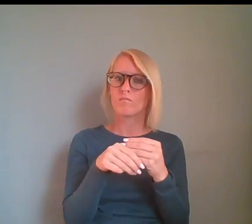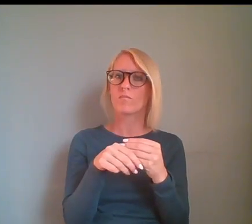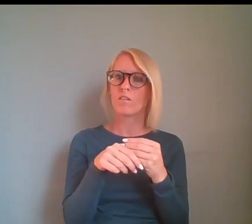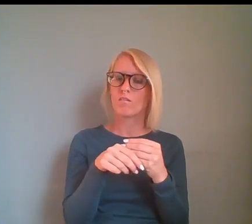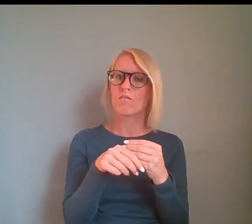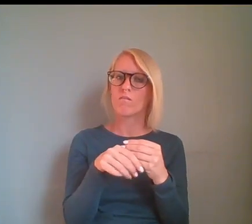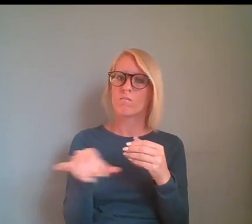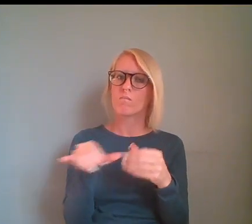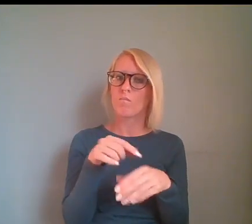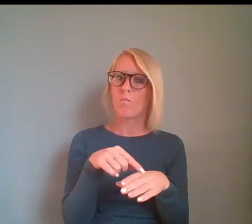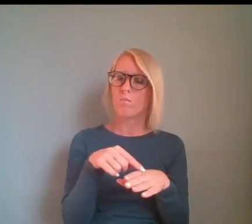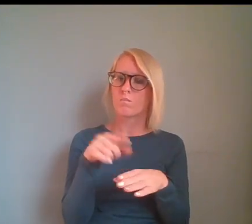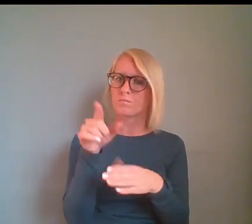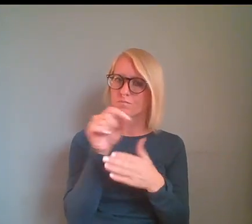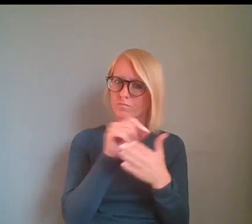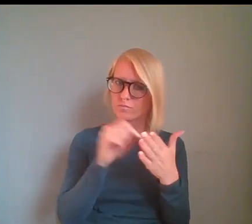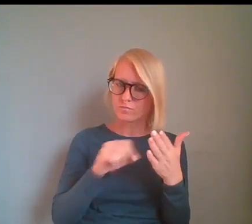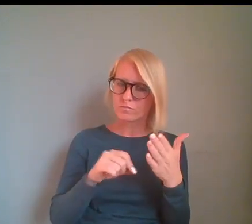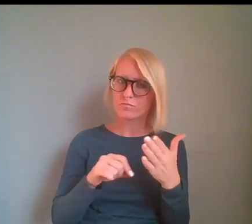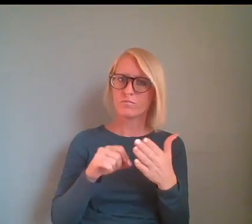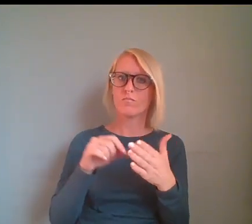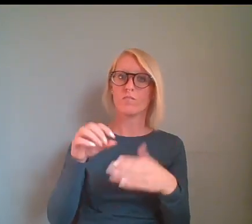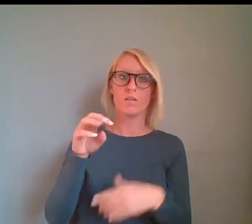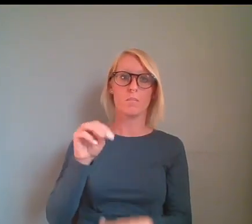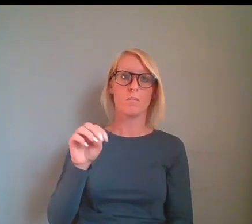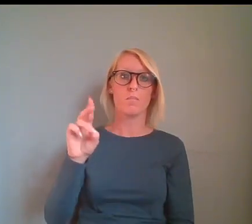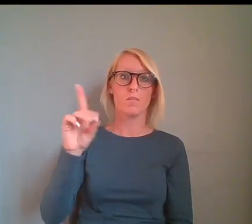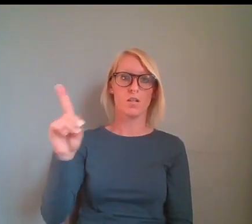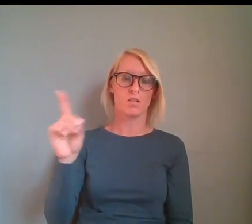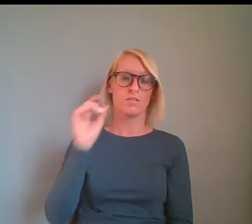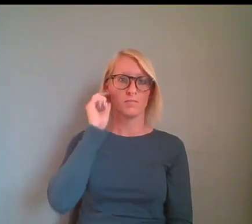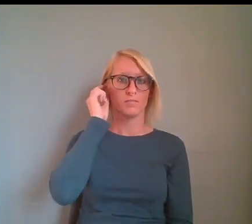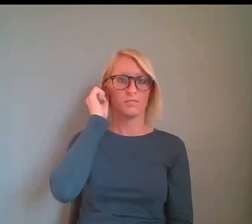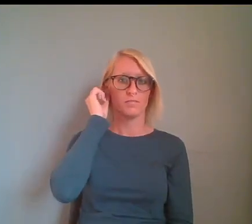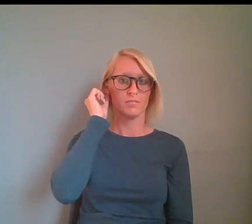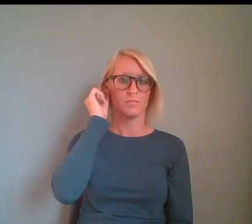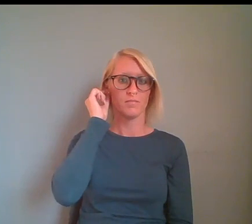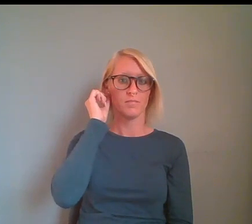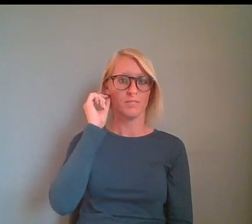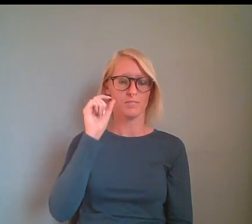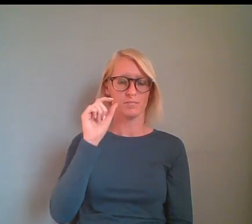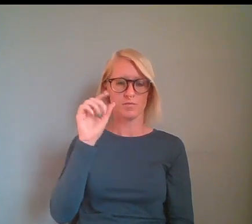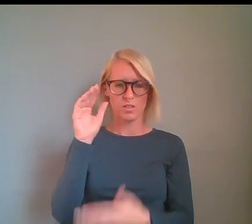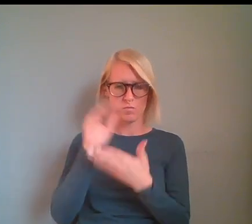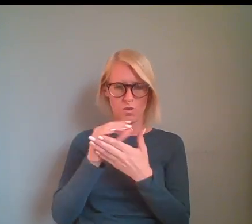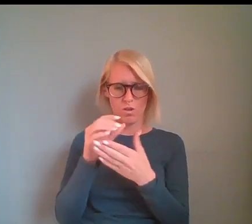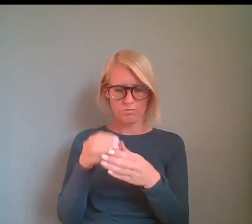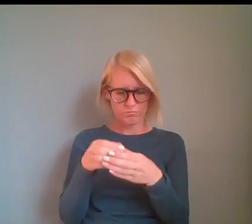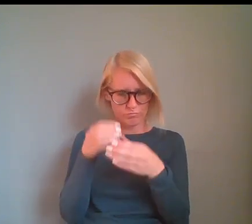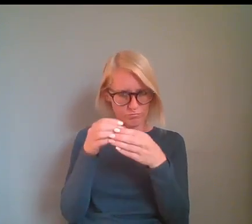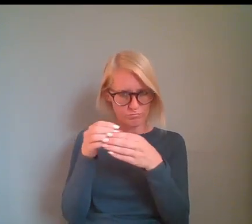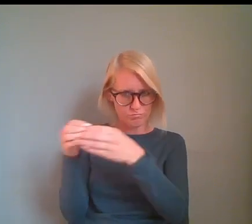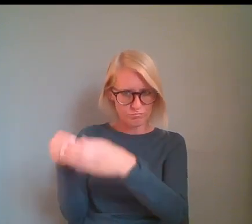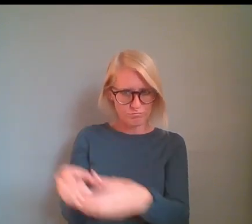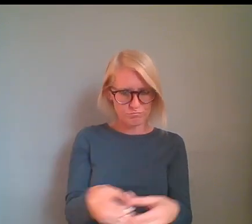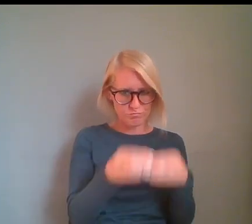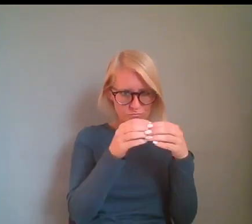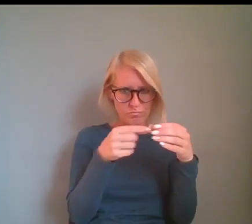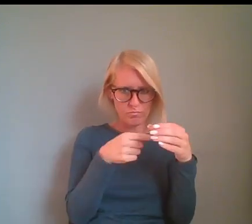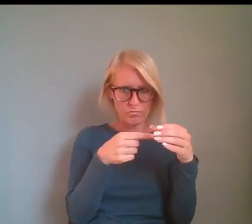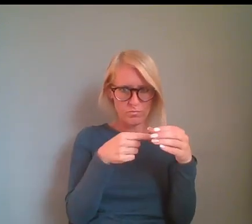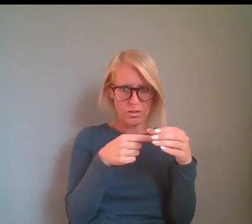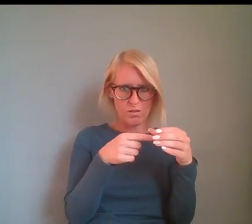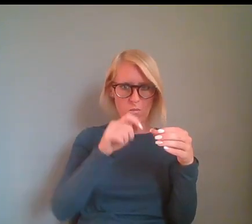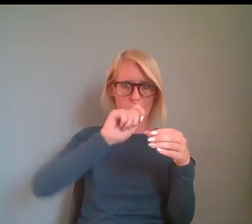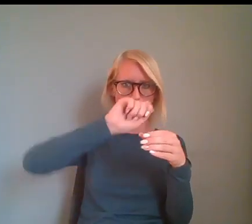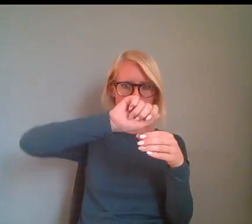drawing in the mud. So you're going to take this little cup, and like Paul said, they tinted